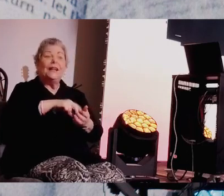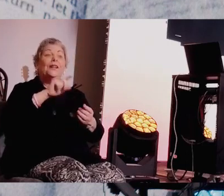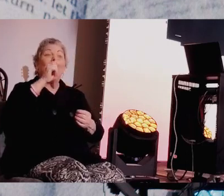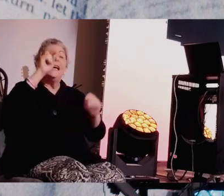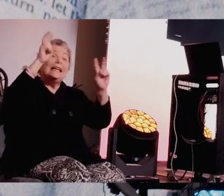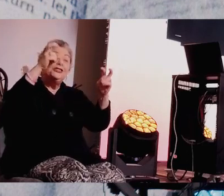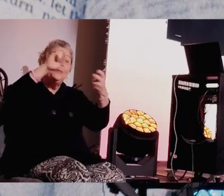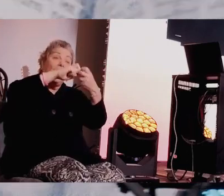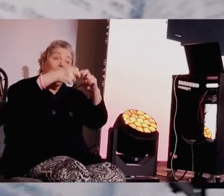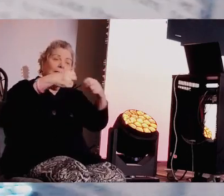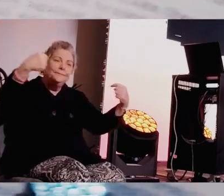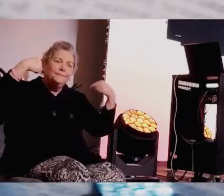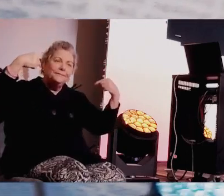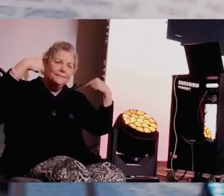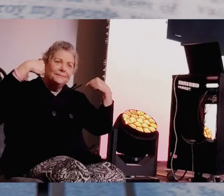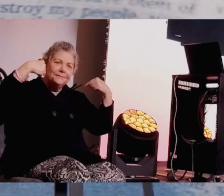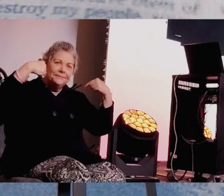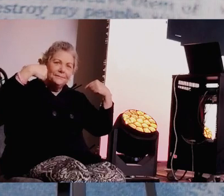was me.